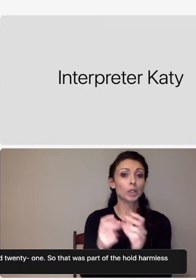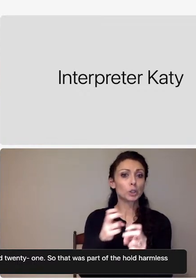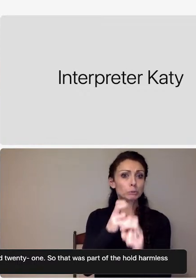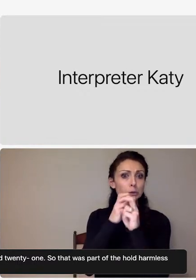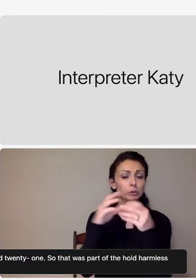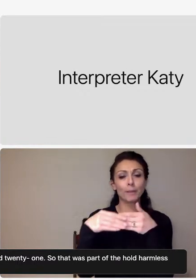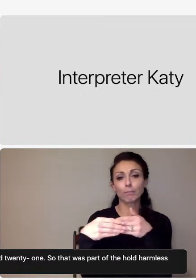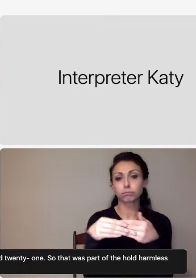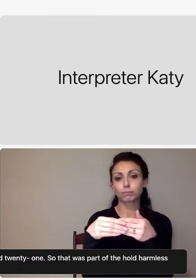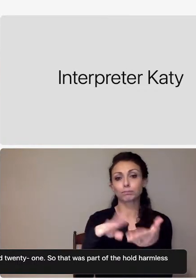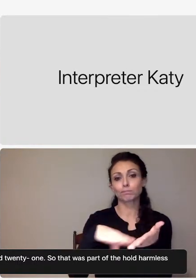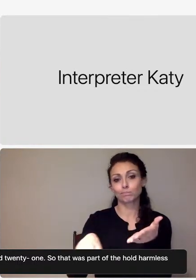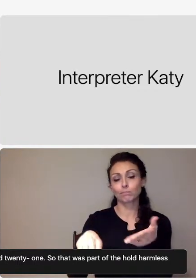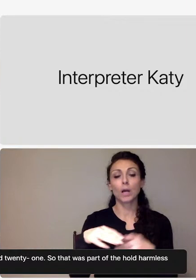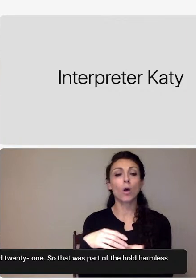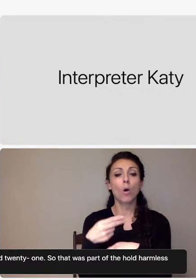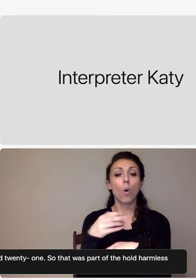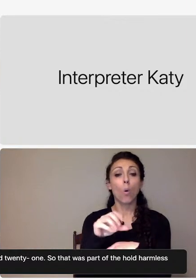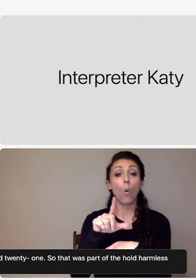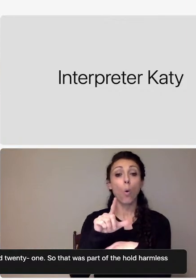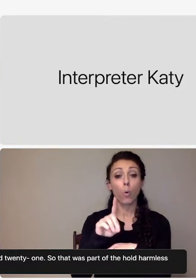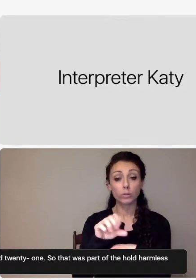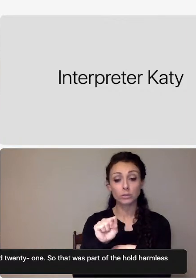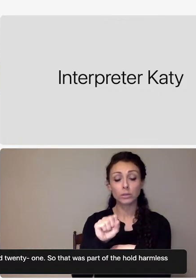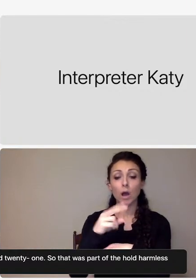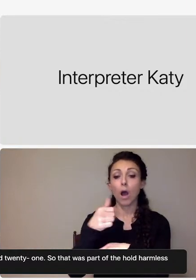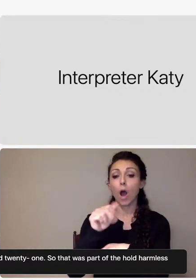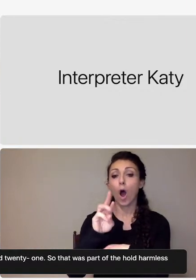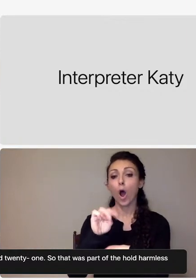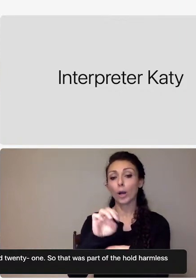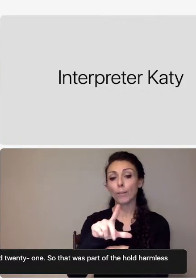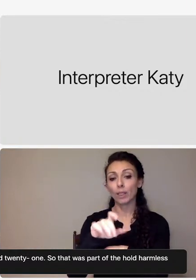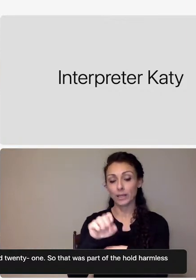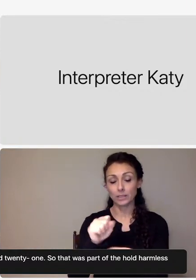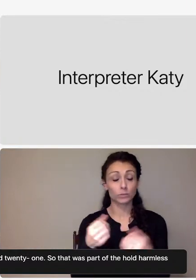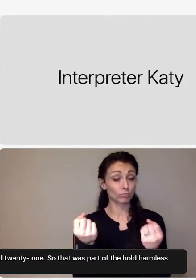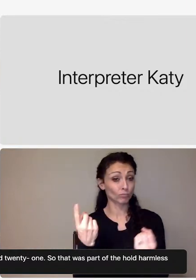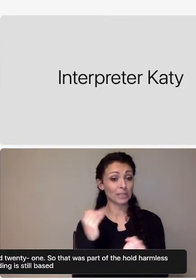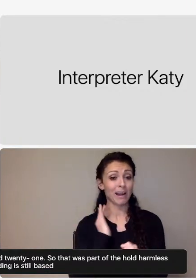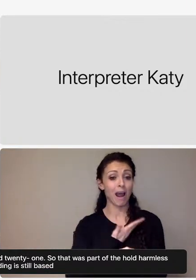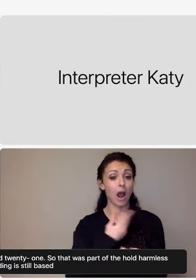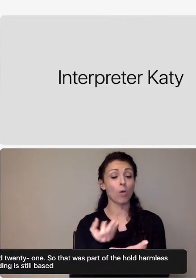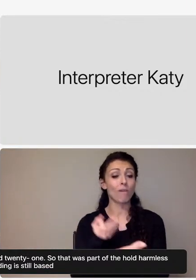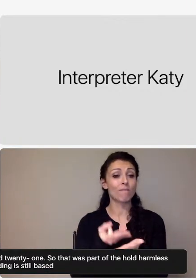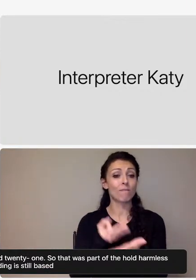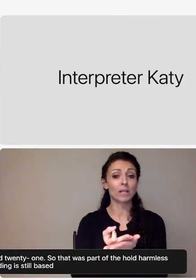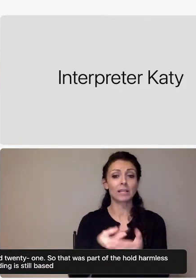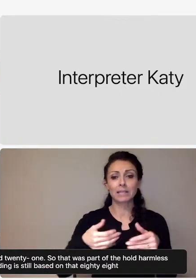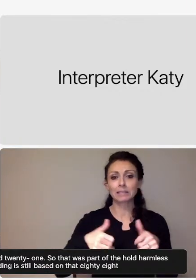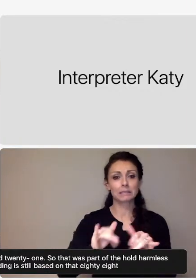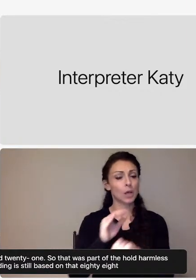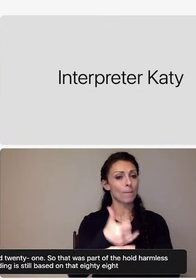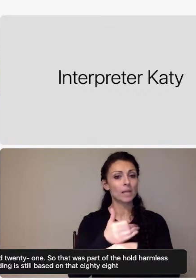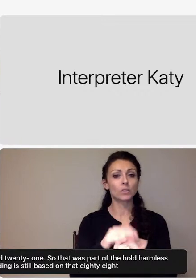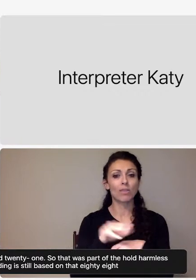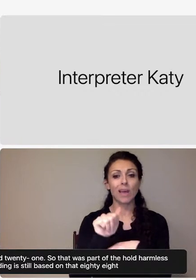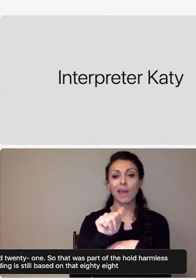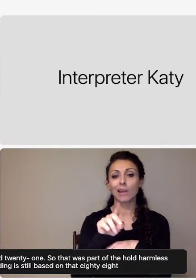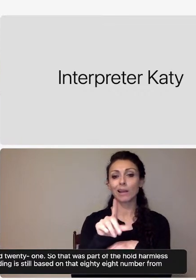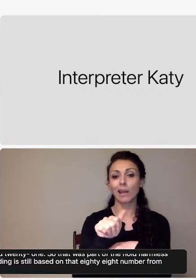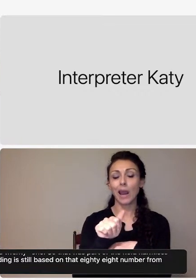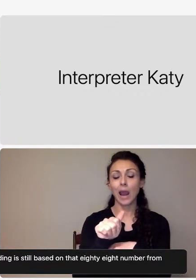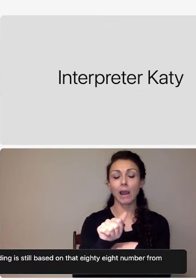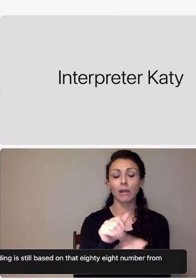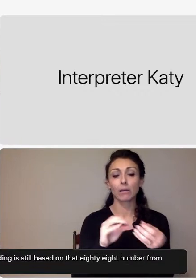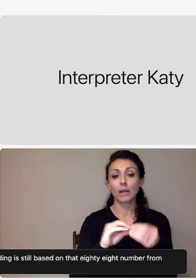this year because we are in declining enrollment our funding is still based on that ada number from 1920